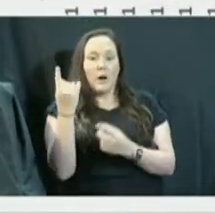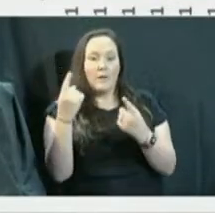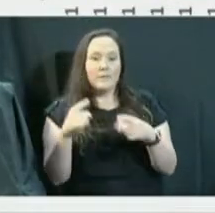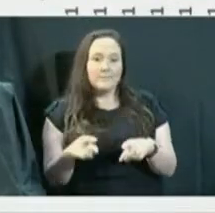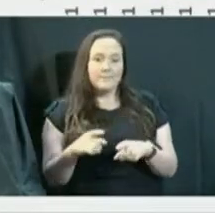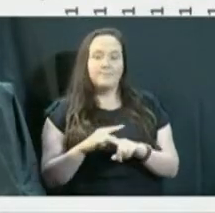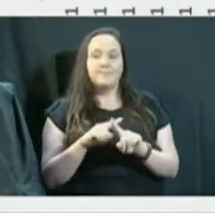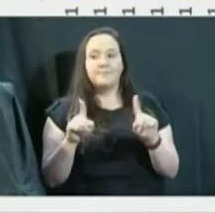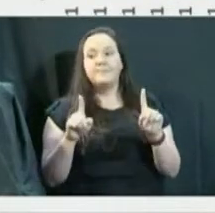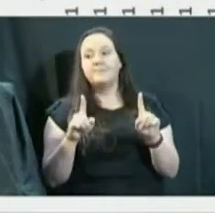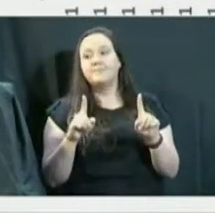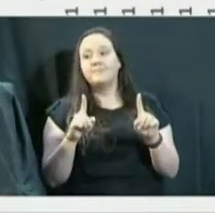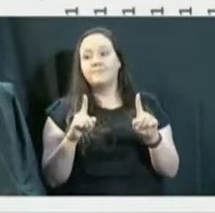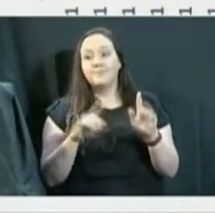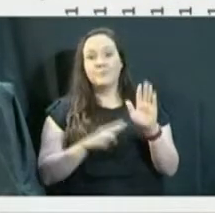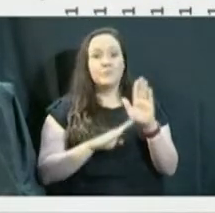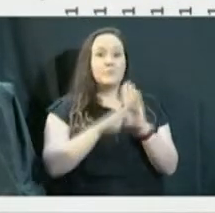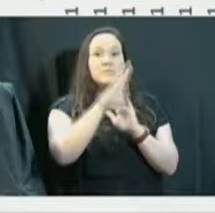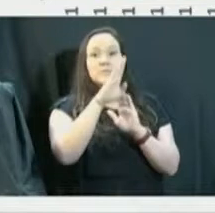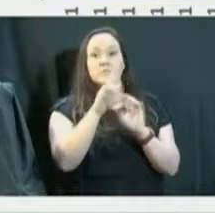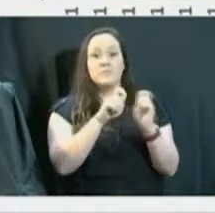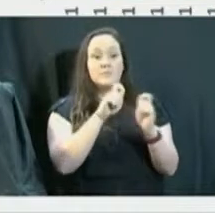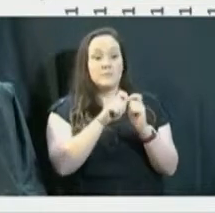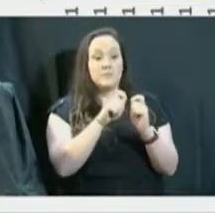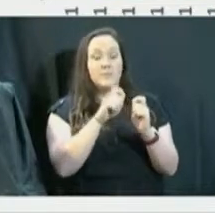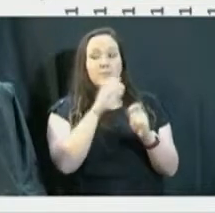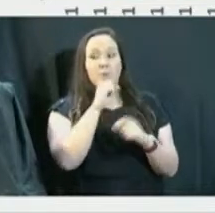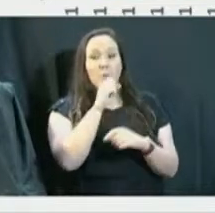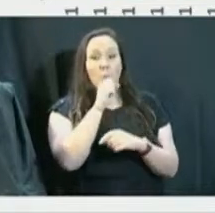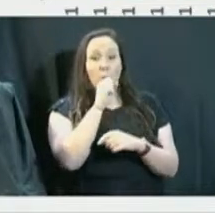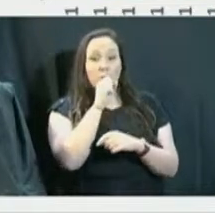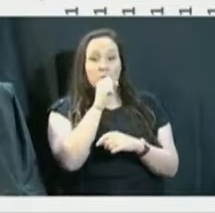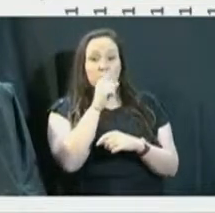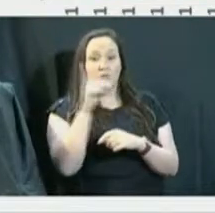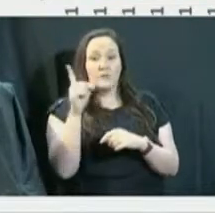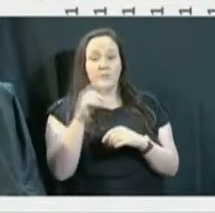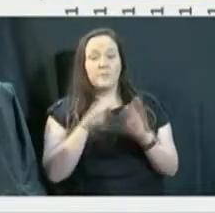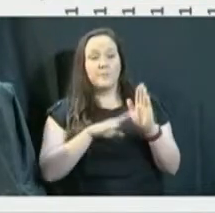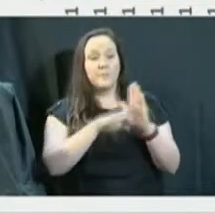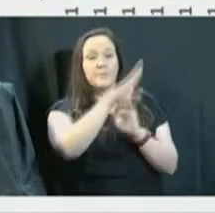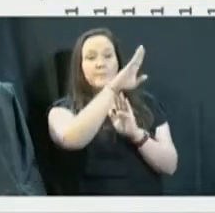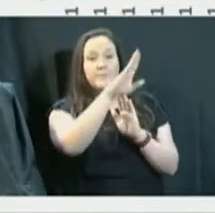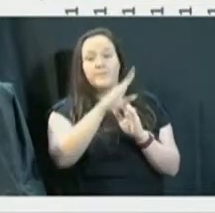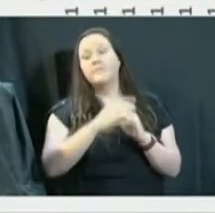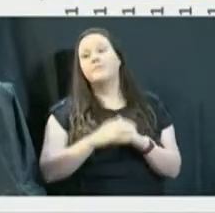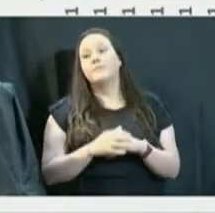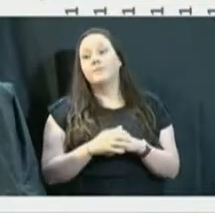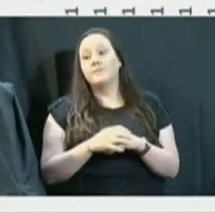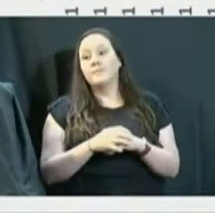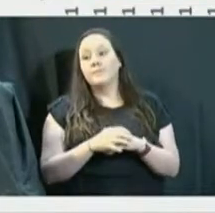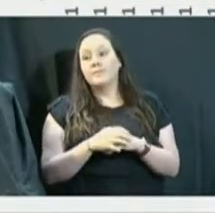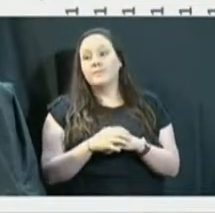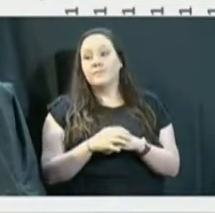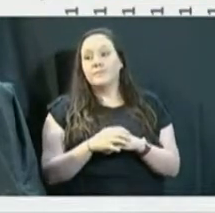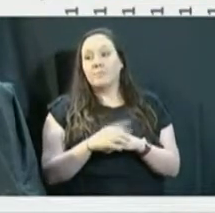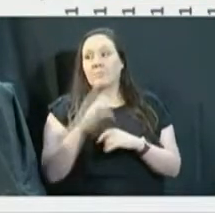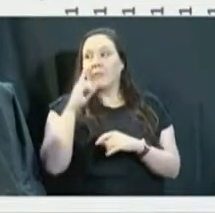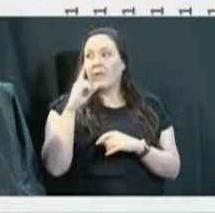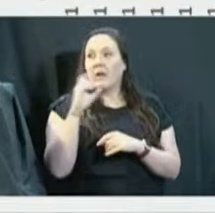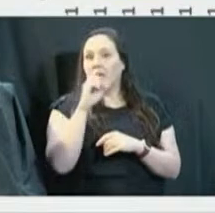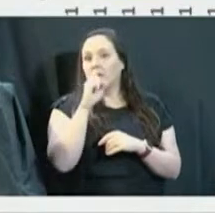But the spikes, in particular, the orange spikes, or that's what color they look like to me,